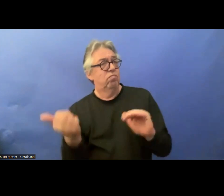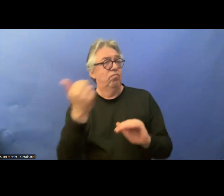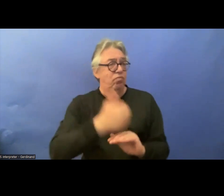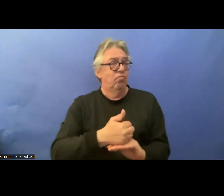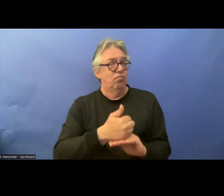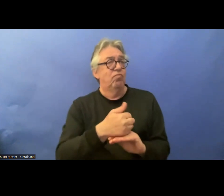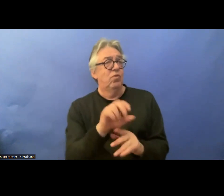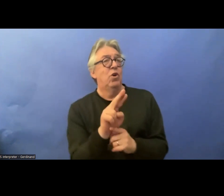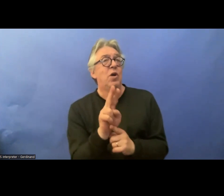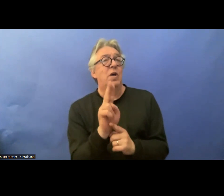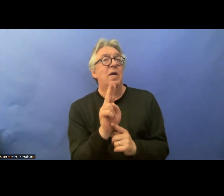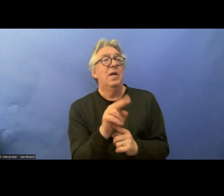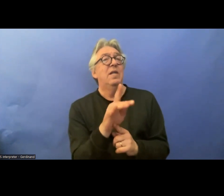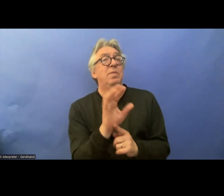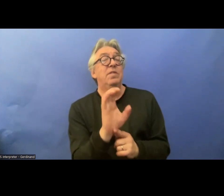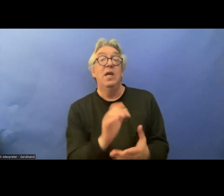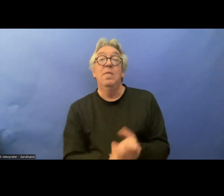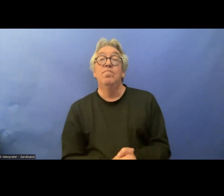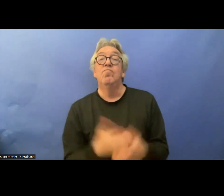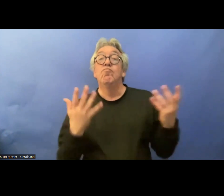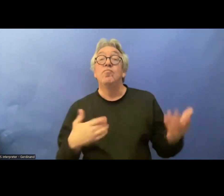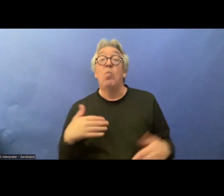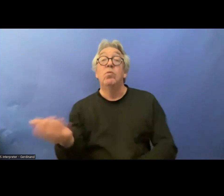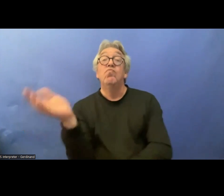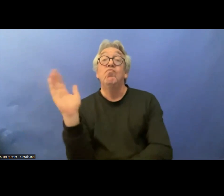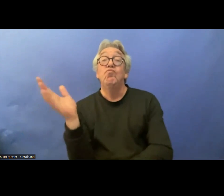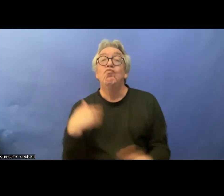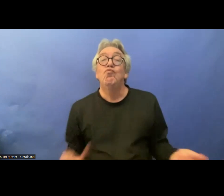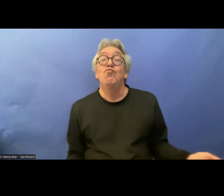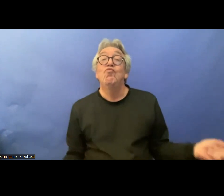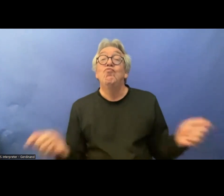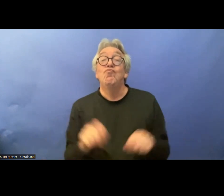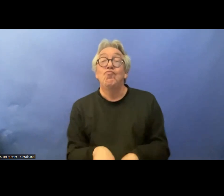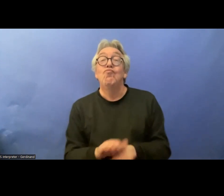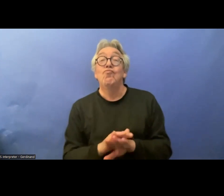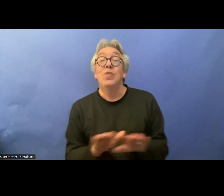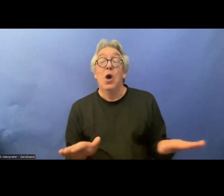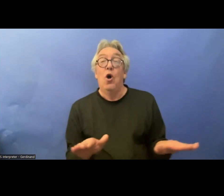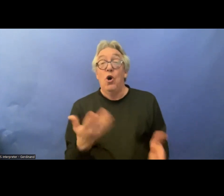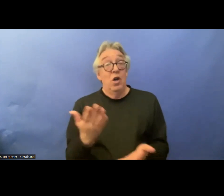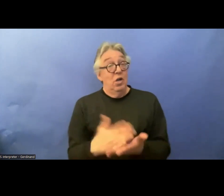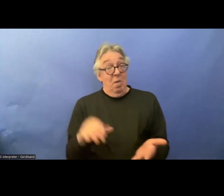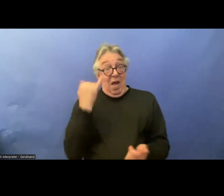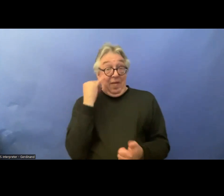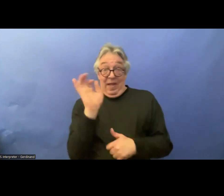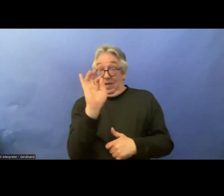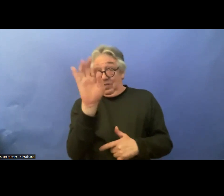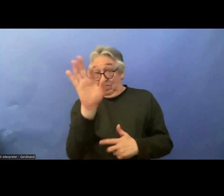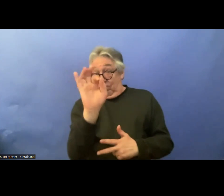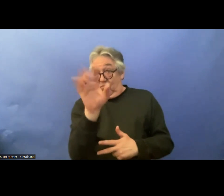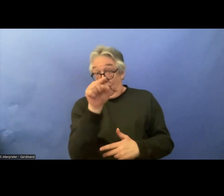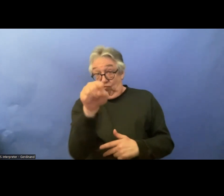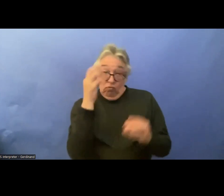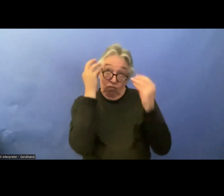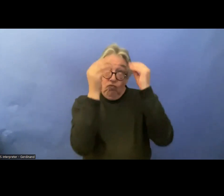So I'm just gonna end my intervention by providing some food for thought. That, you